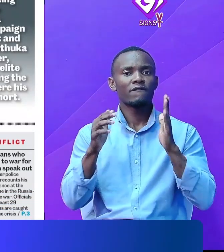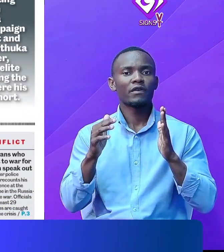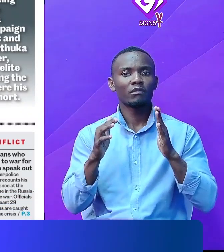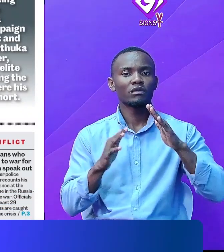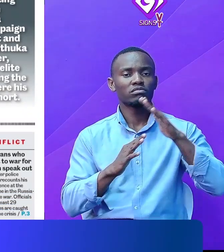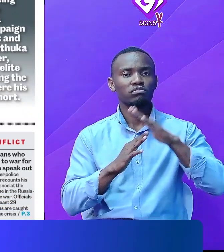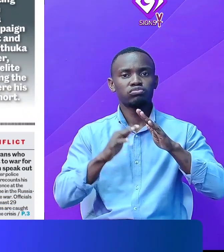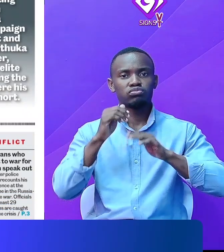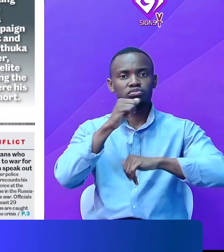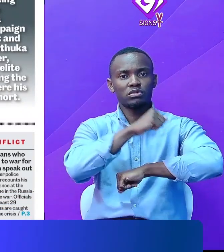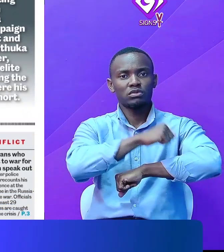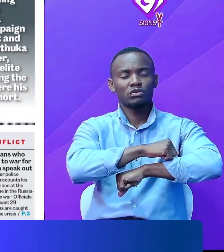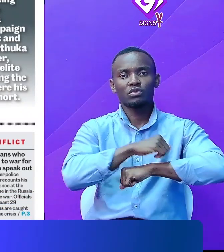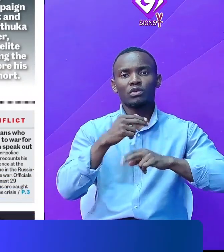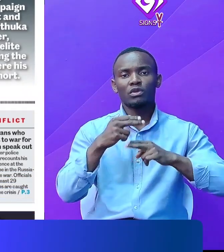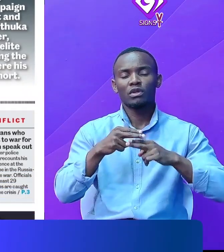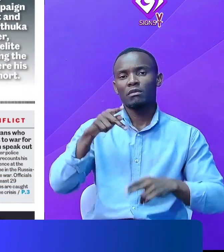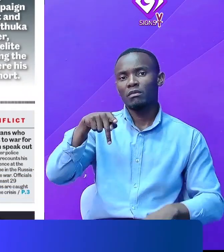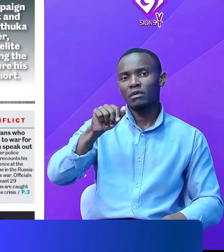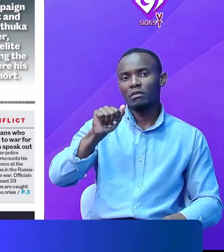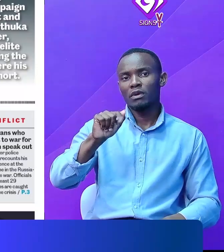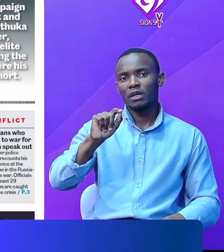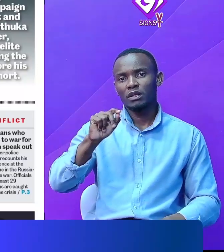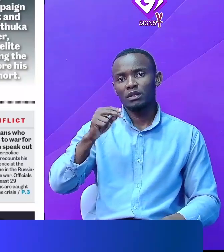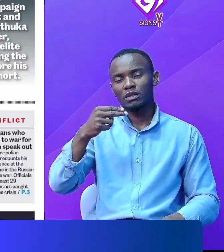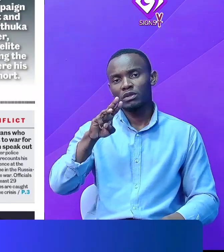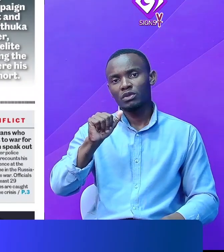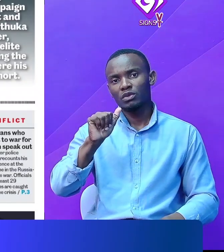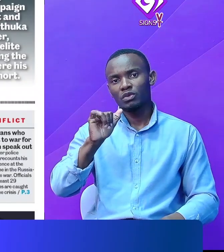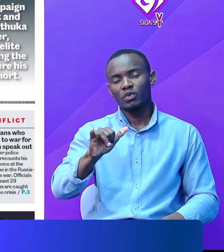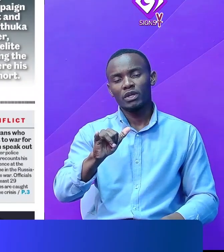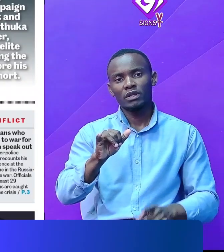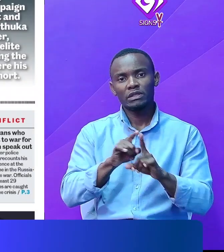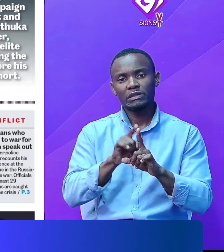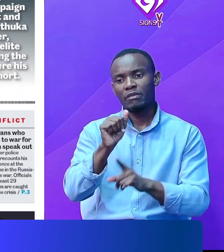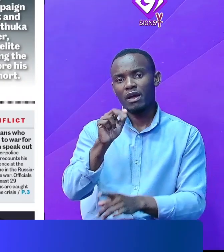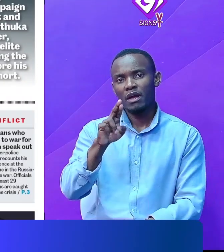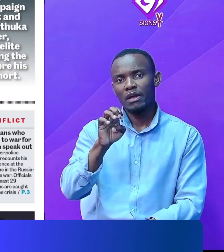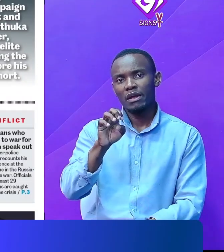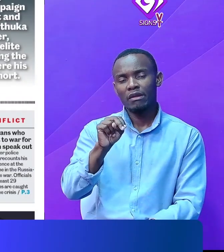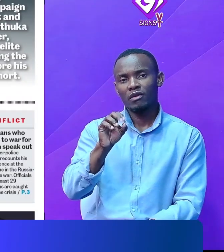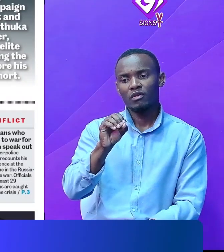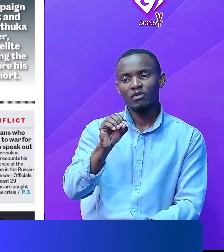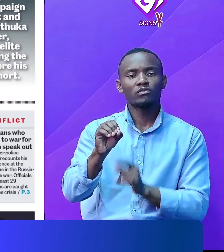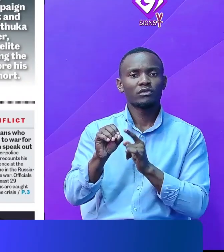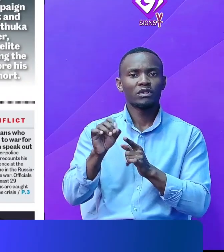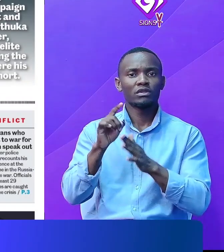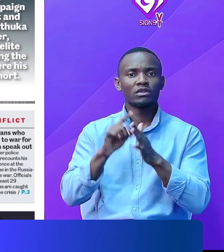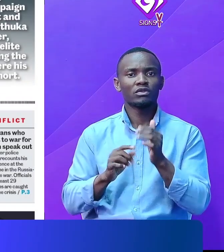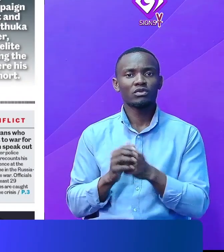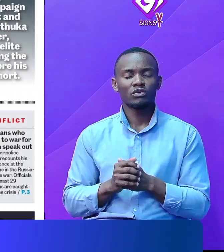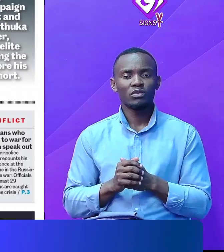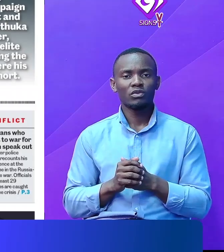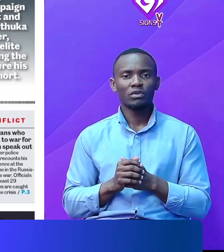and pupils of Areno, which is the most popular secondary school pathway.